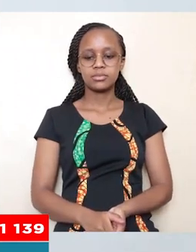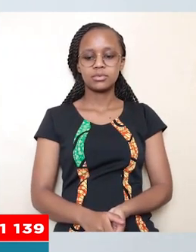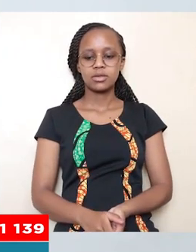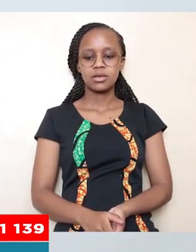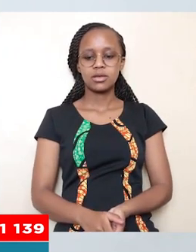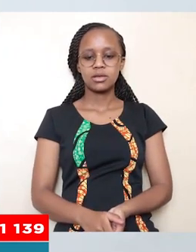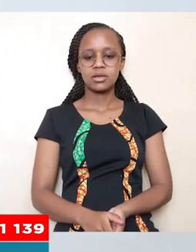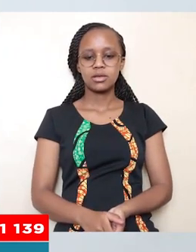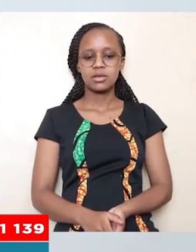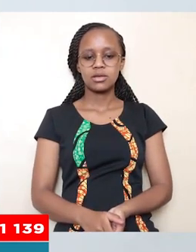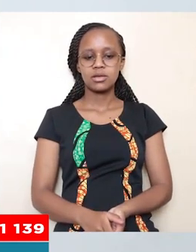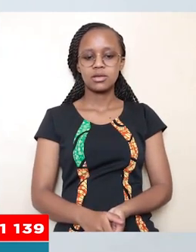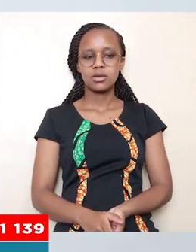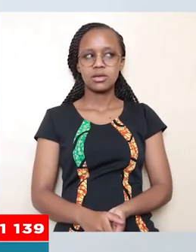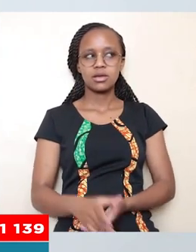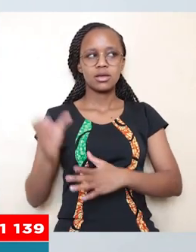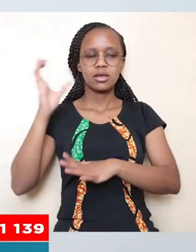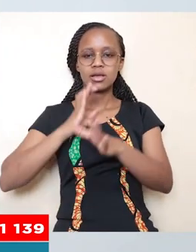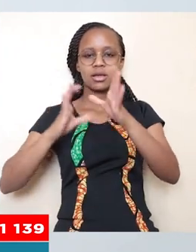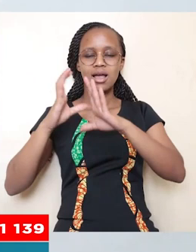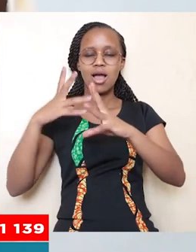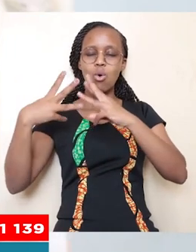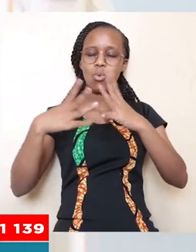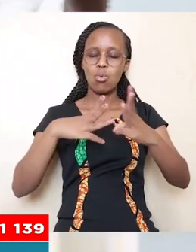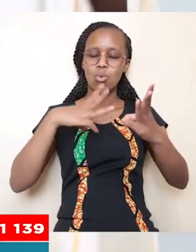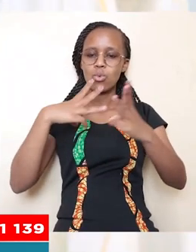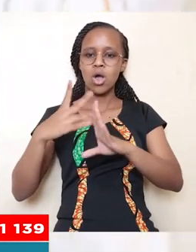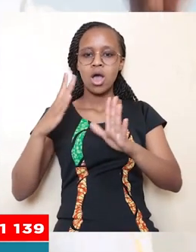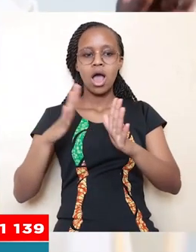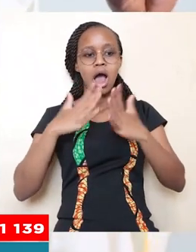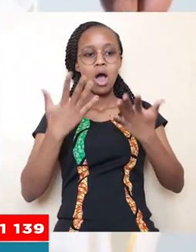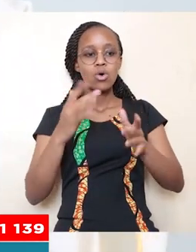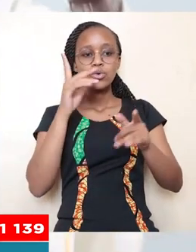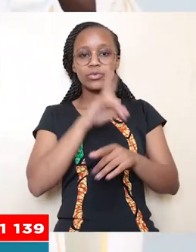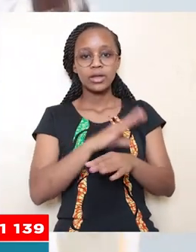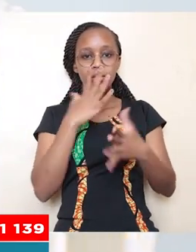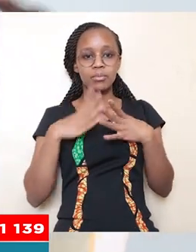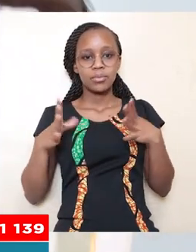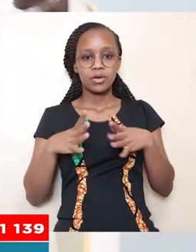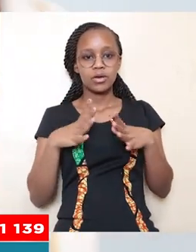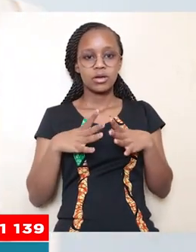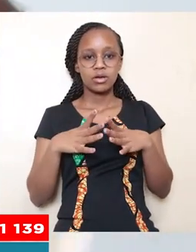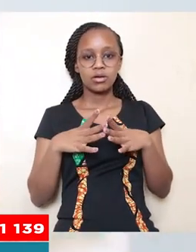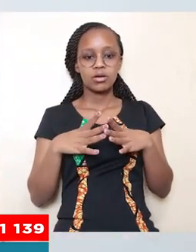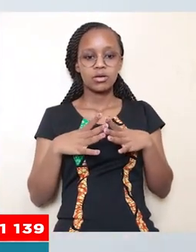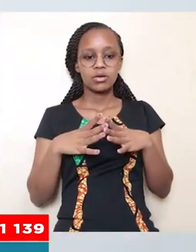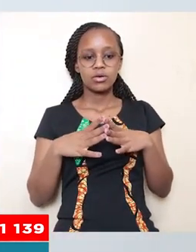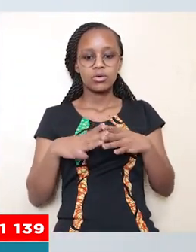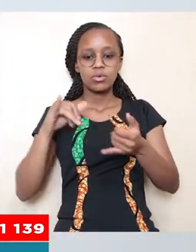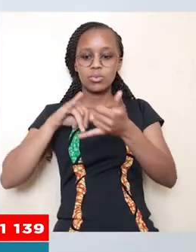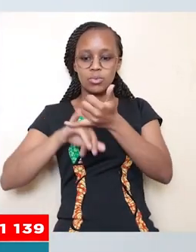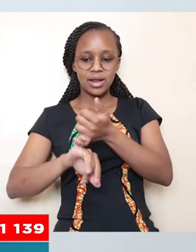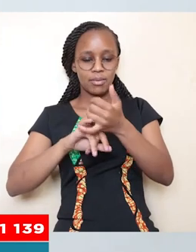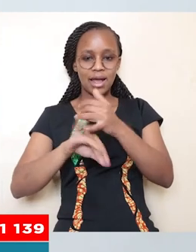cross-cultural marriages was a war tool. One way of finishing a people was to intermarry them. Wanaisha